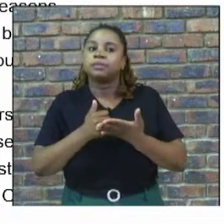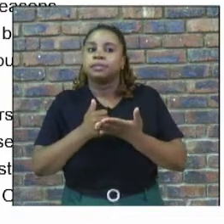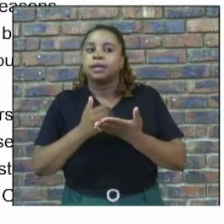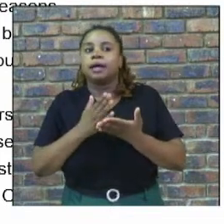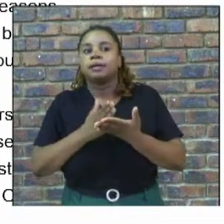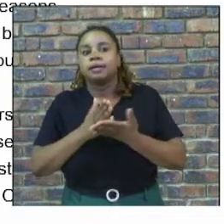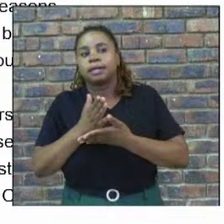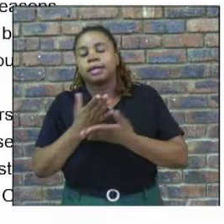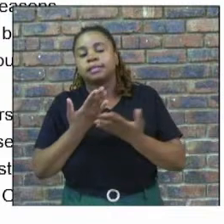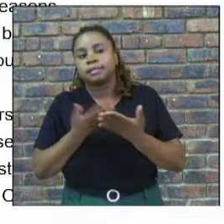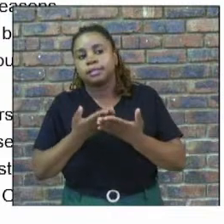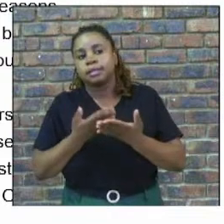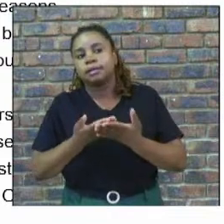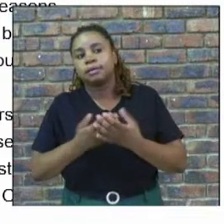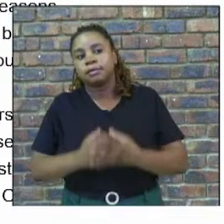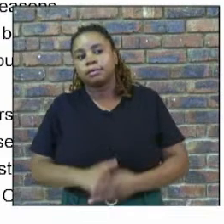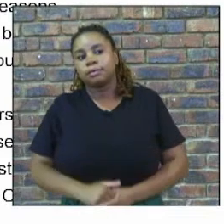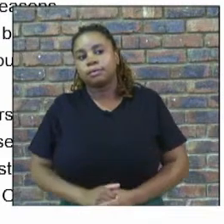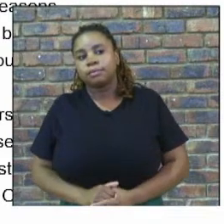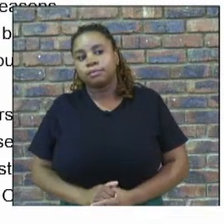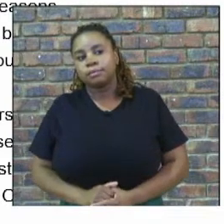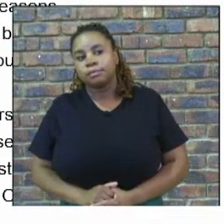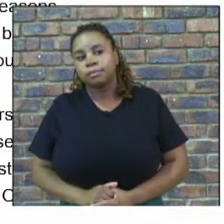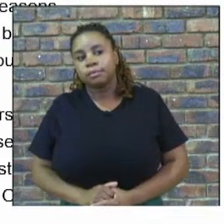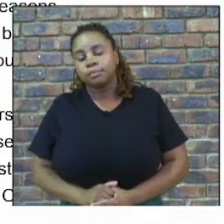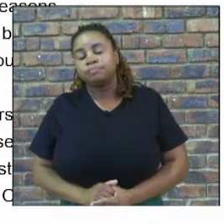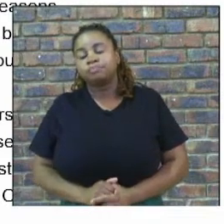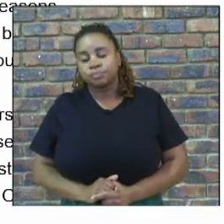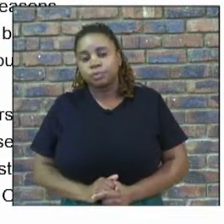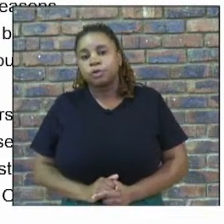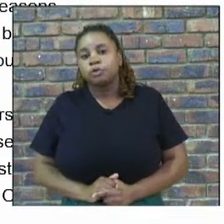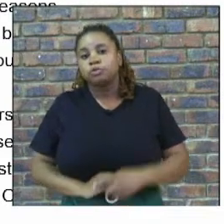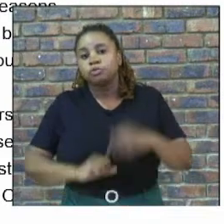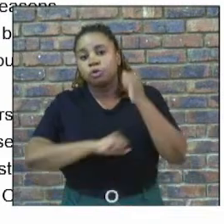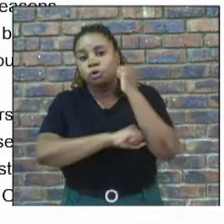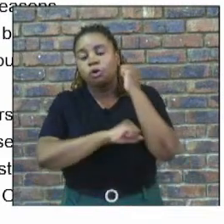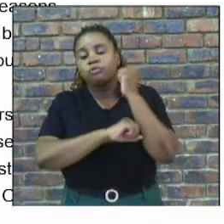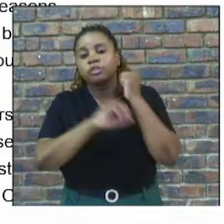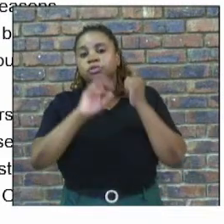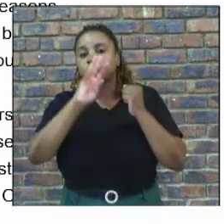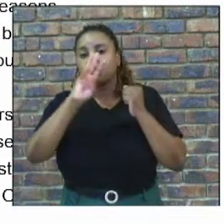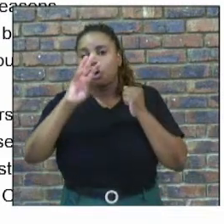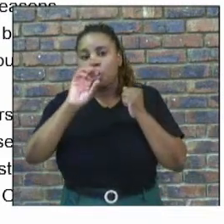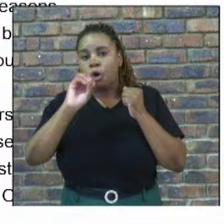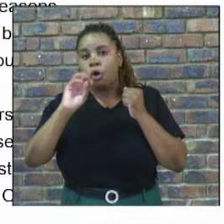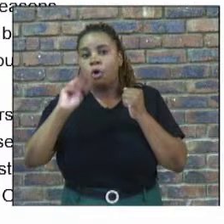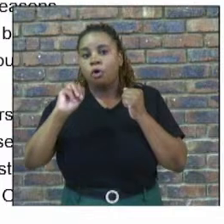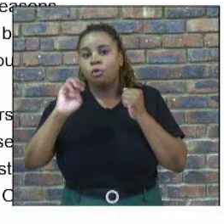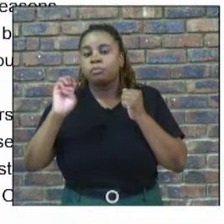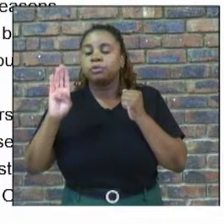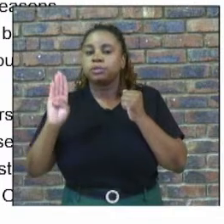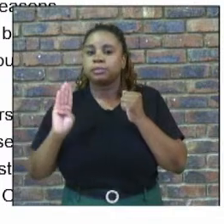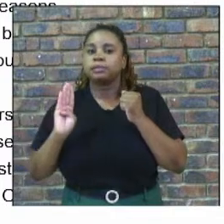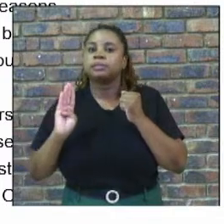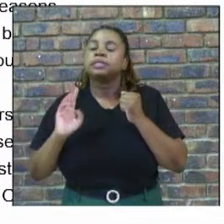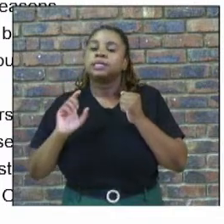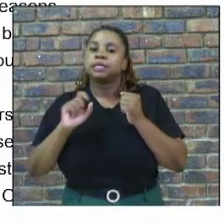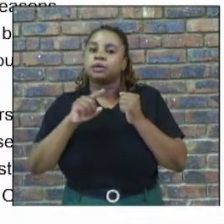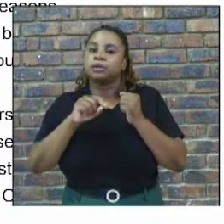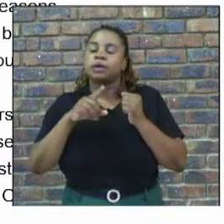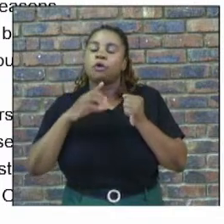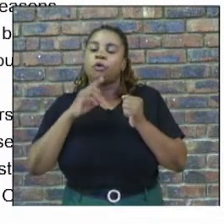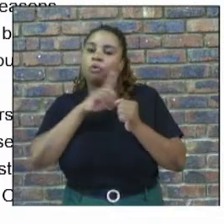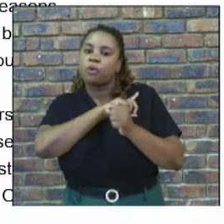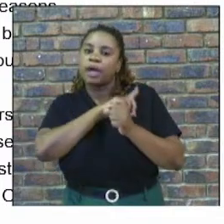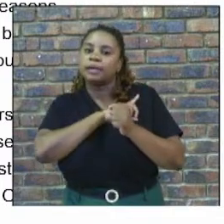establishment of the Office of the Ombudsman, so that the small businesses can have access to fair adjudication of their